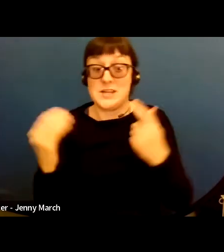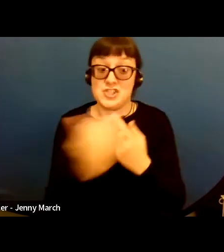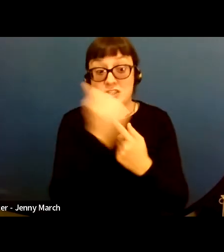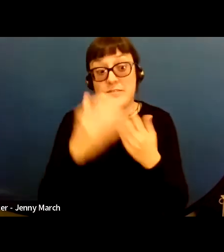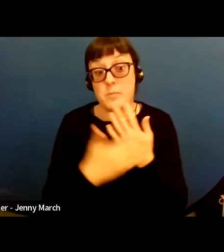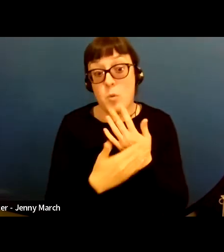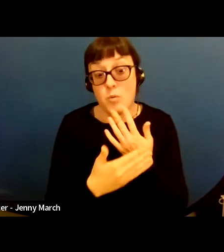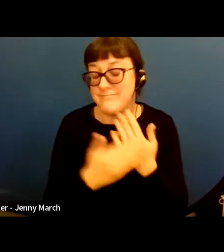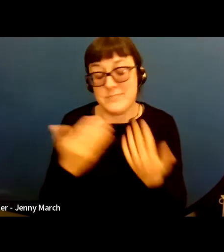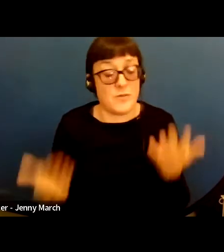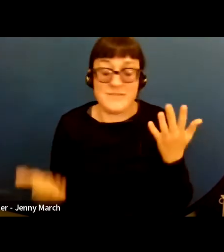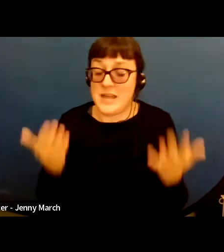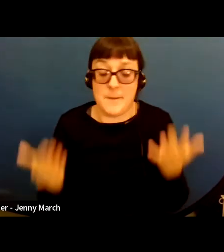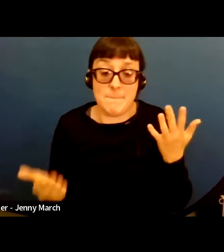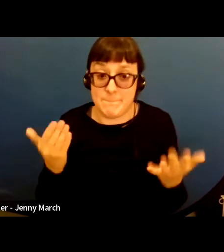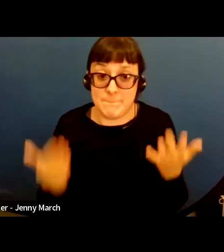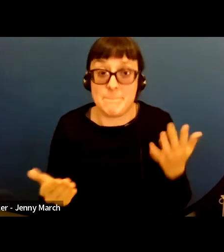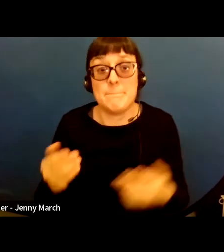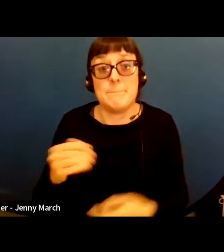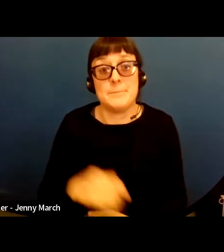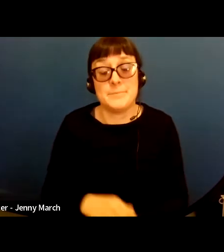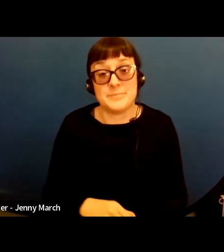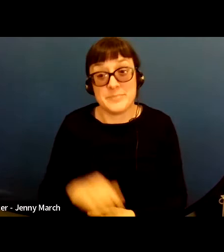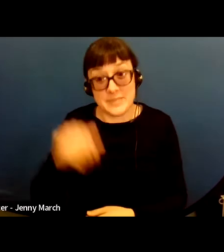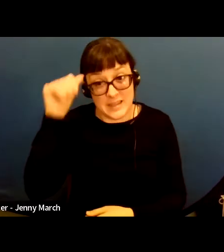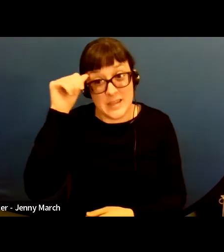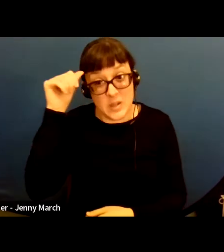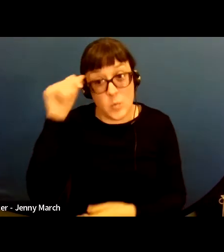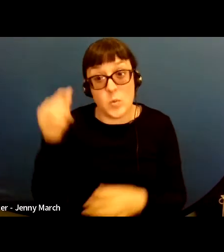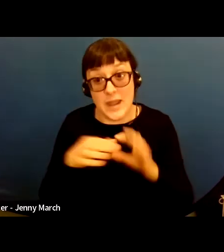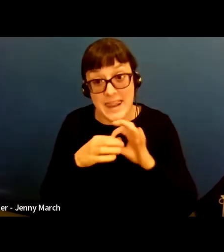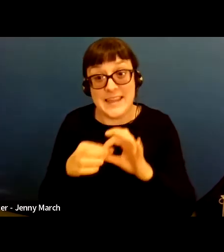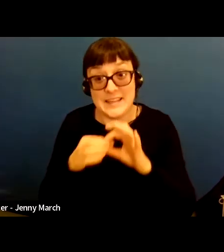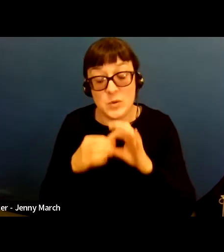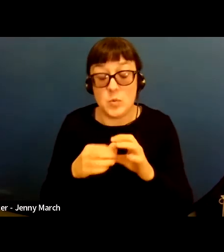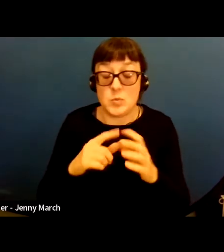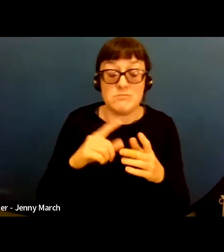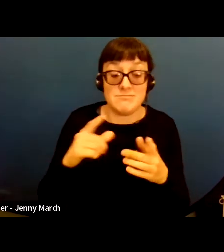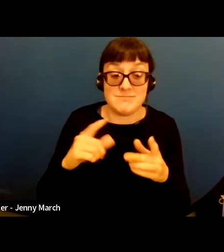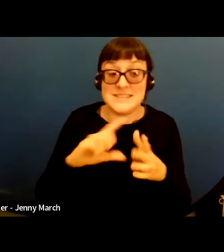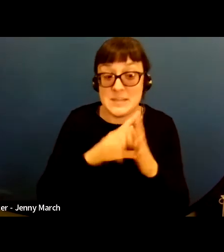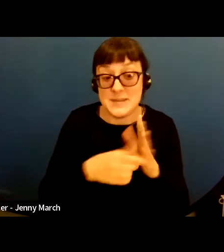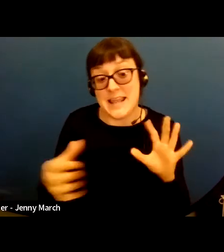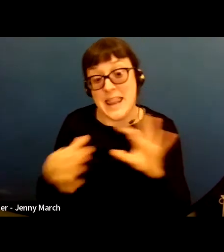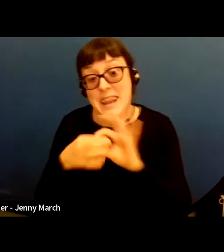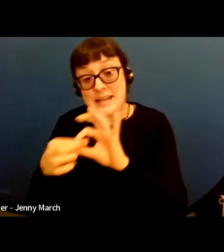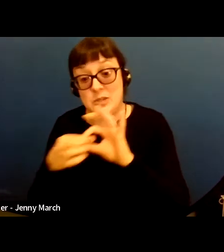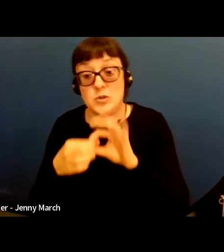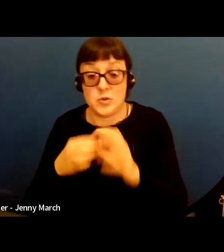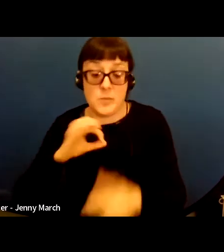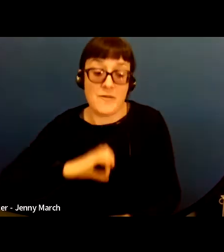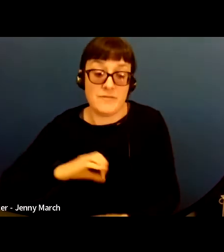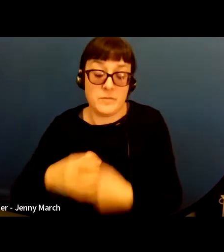is unfair. And we know that there is a link between disability and poverty. And so therefore we know that children